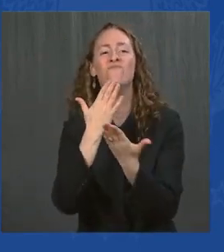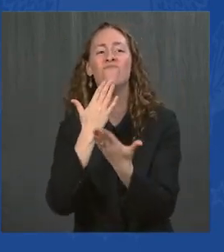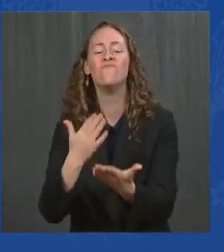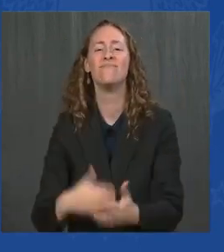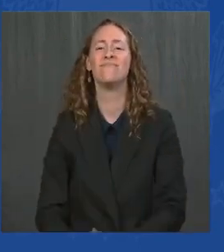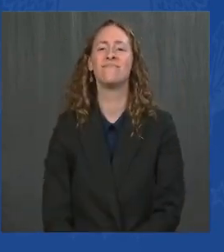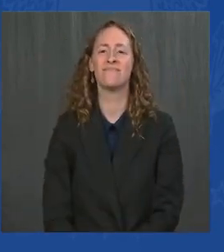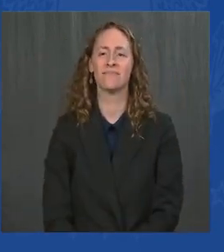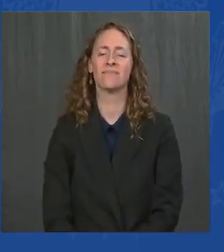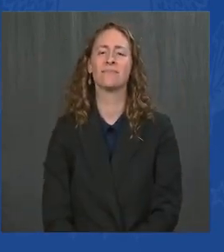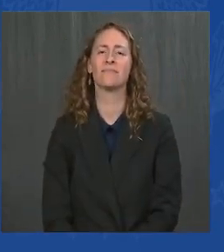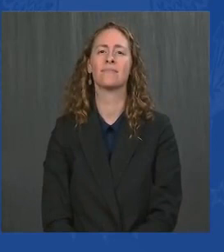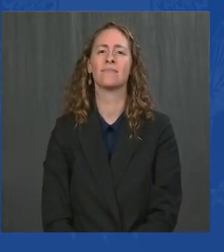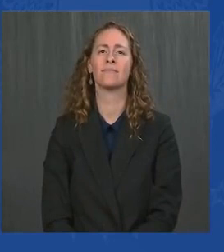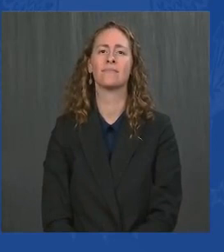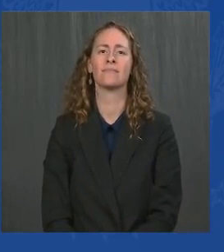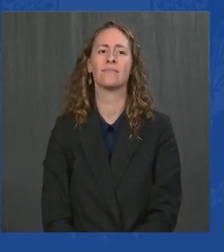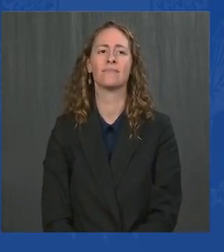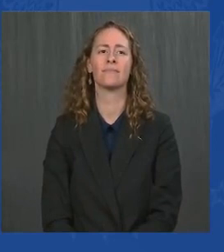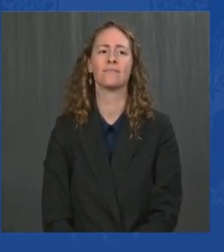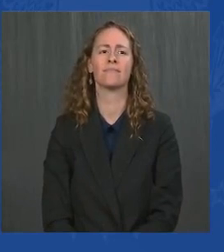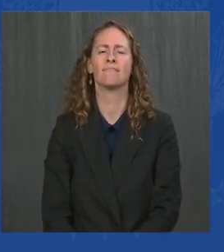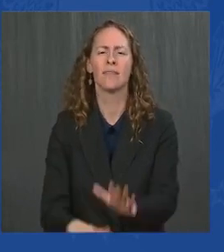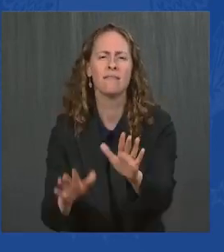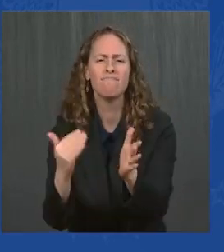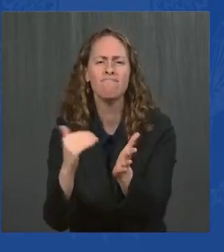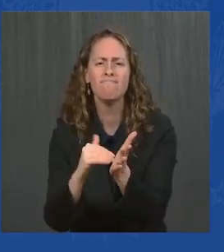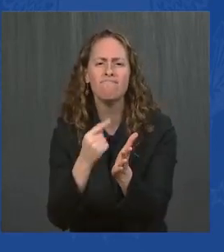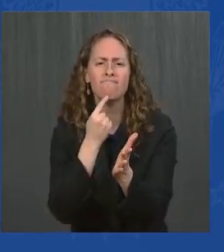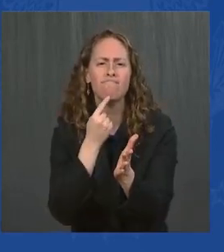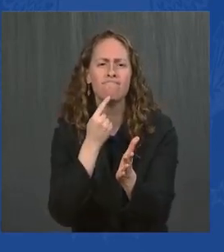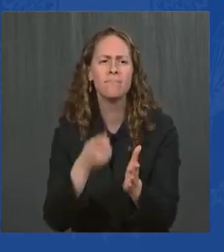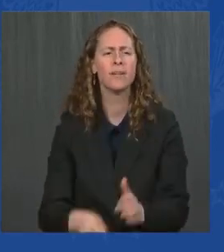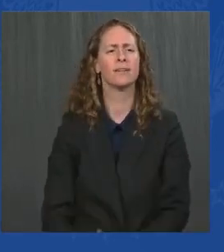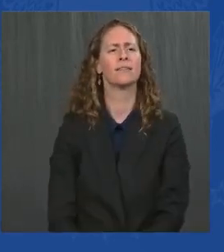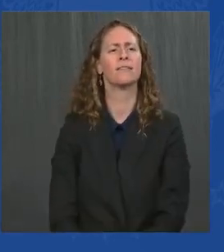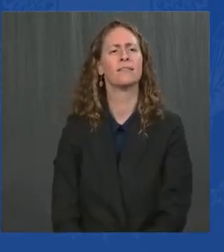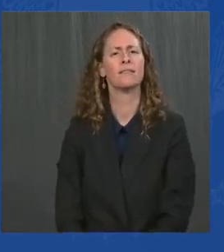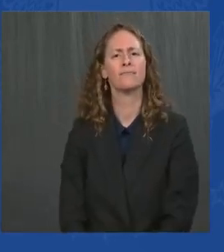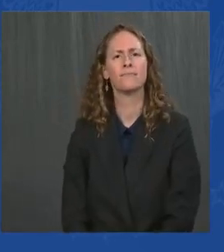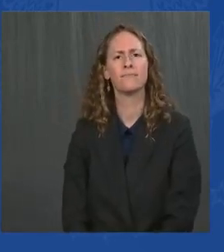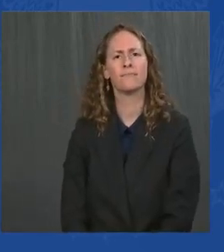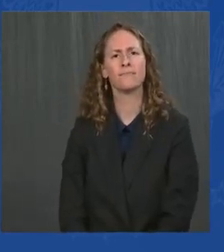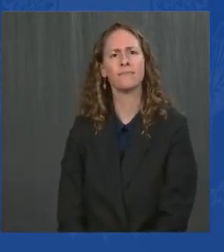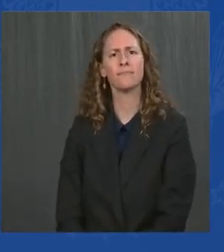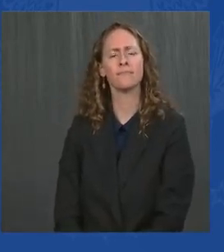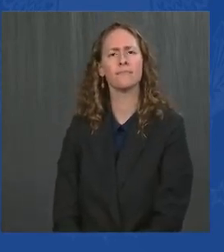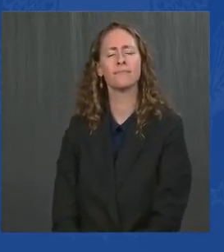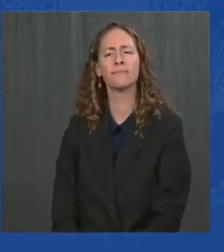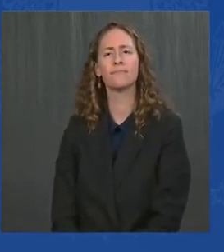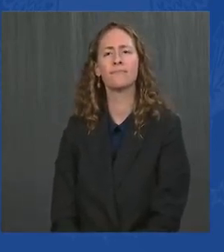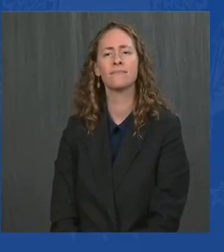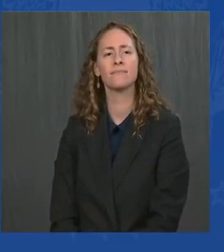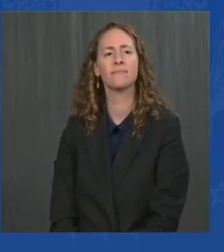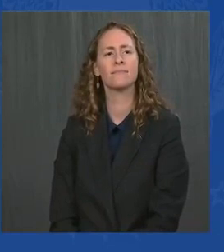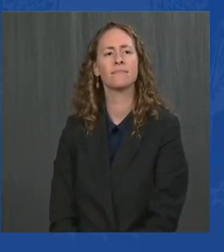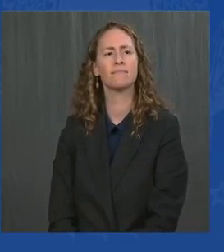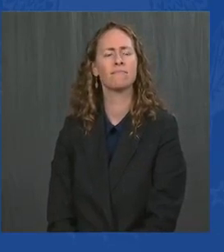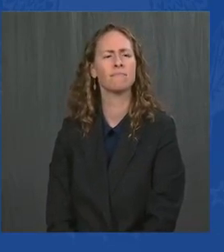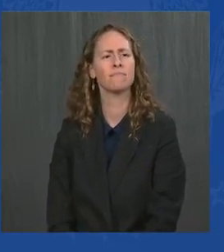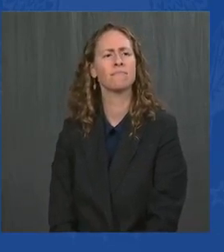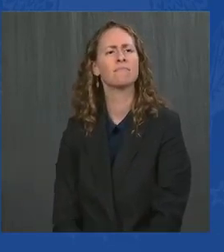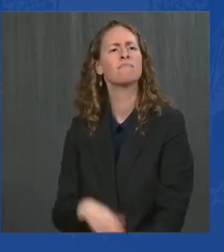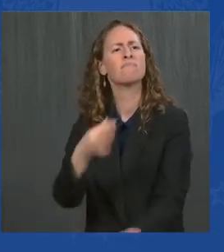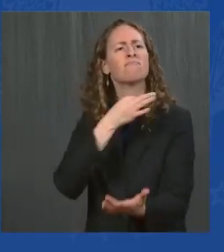Abortion rights in Texas, sir? Pardon me? One question on abortion rights in Texas, sir. What would be your message to women in Texas,